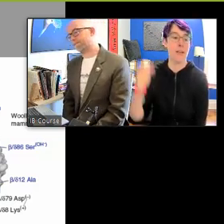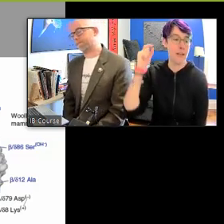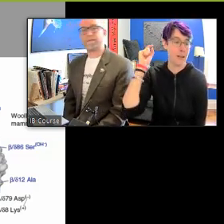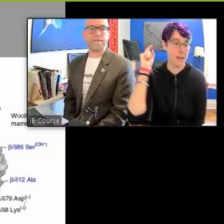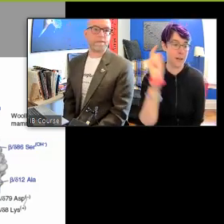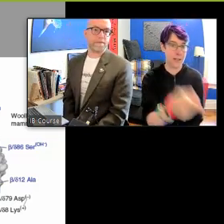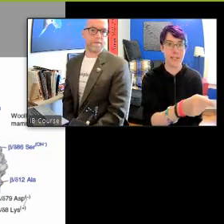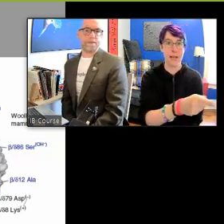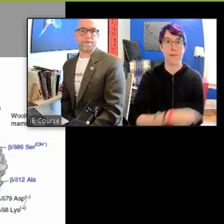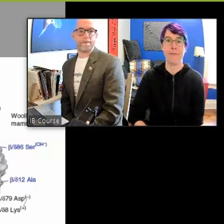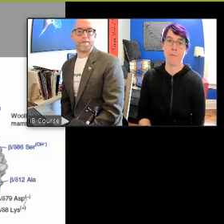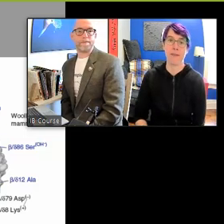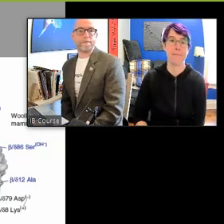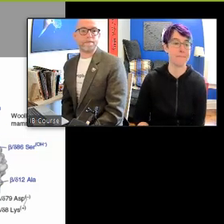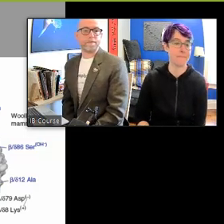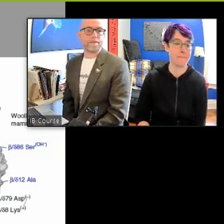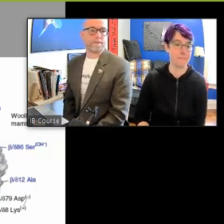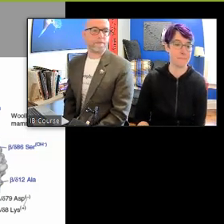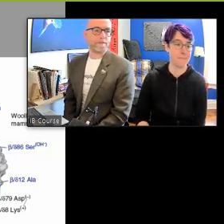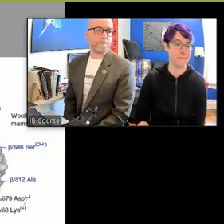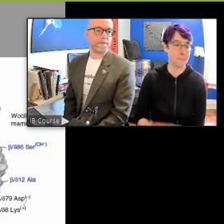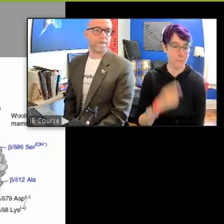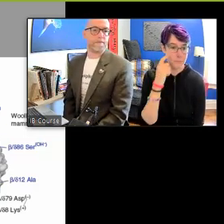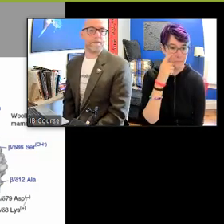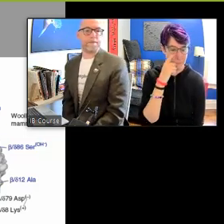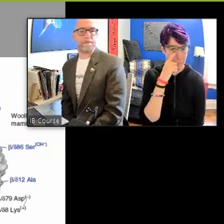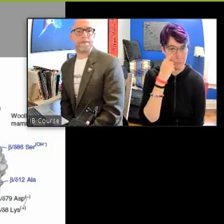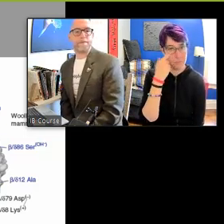adaptation? Stamp it for me.